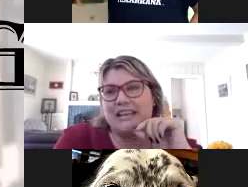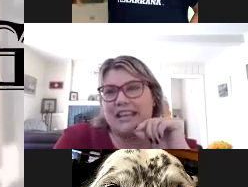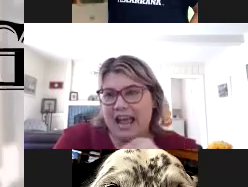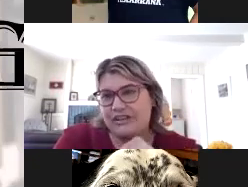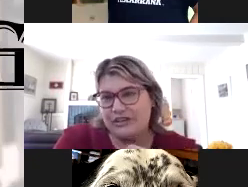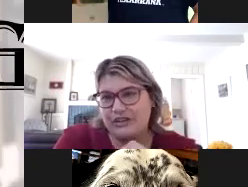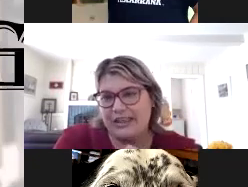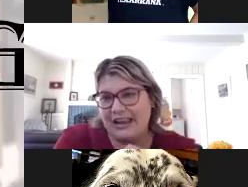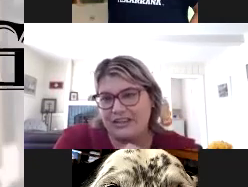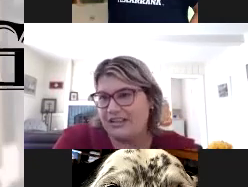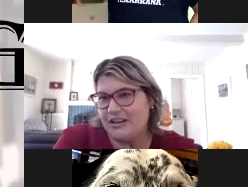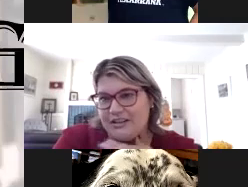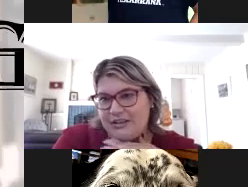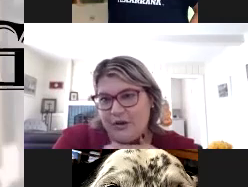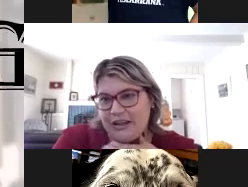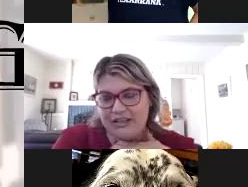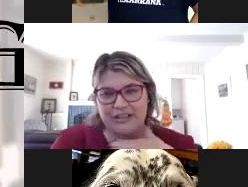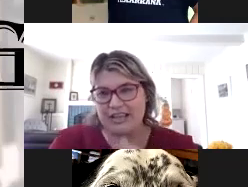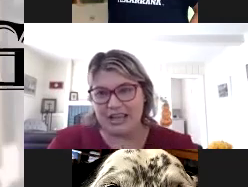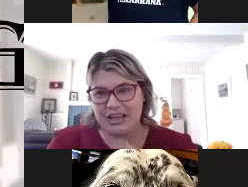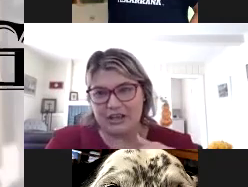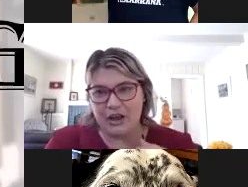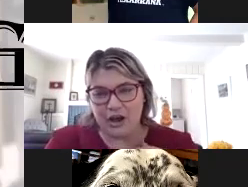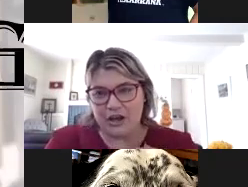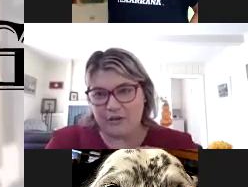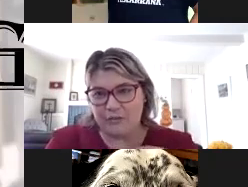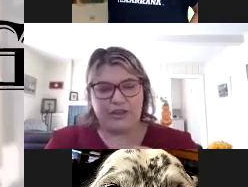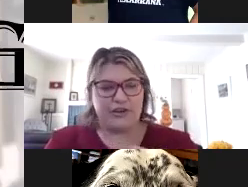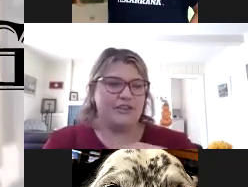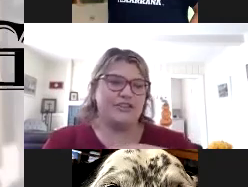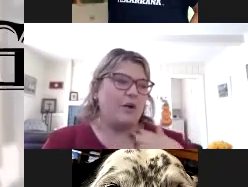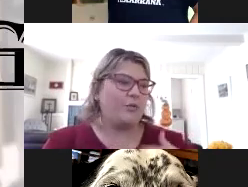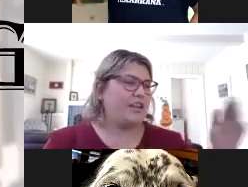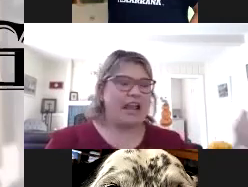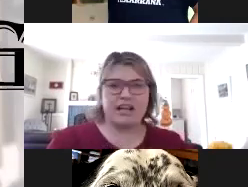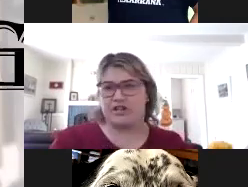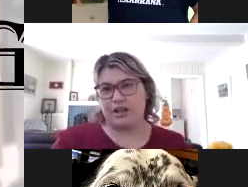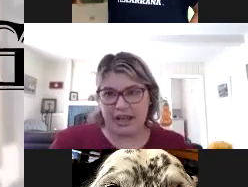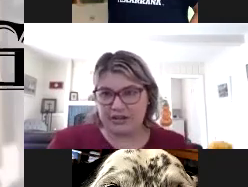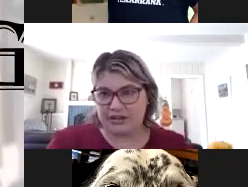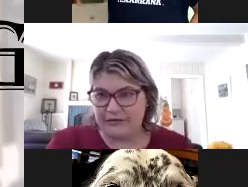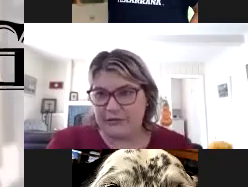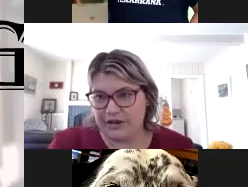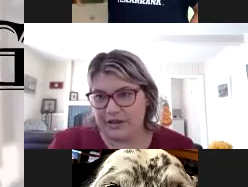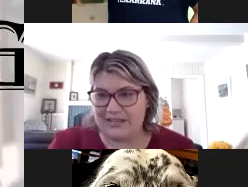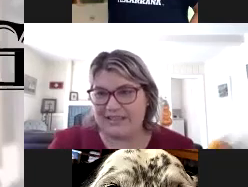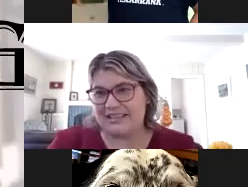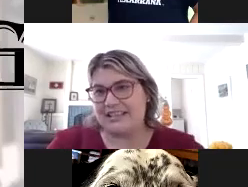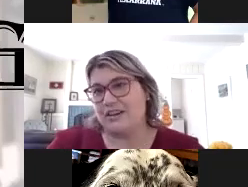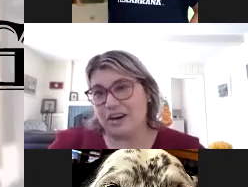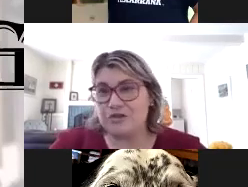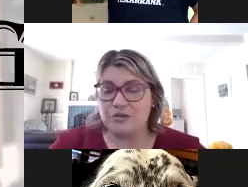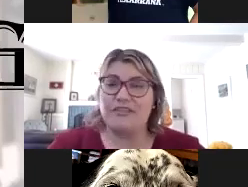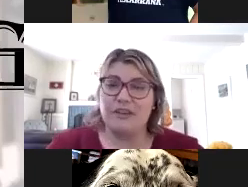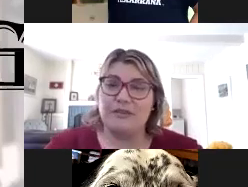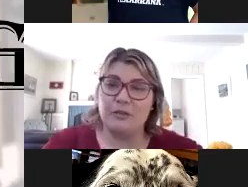one national election. So on election day on November 3rd, there's not one national election for the presidency.